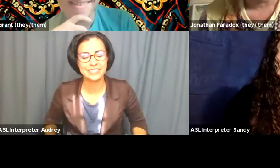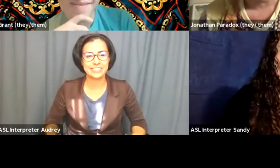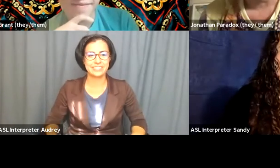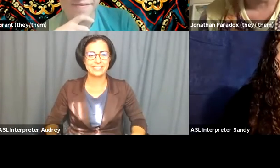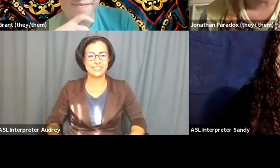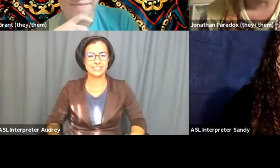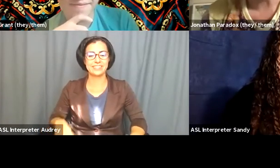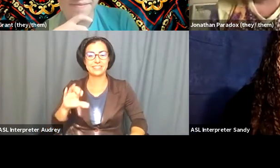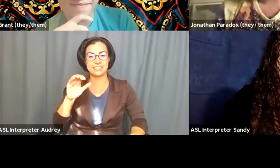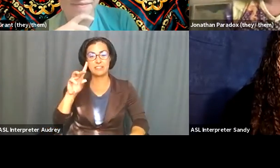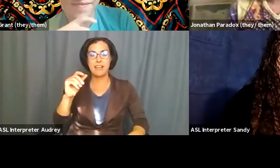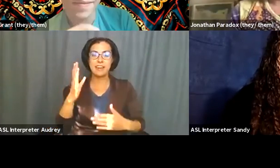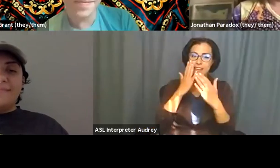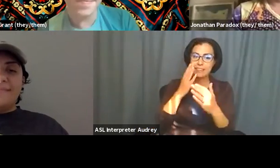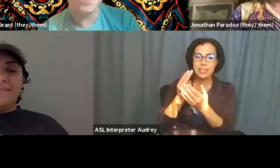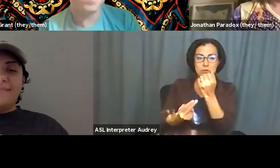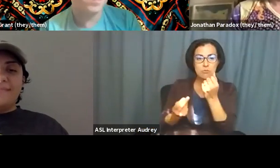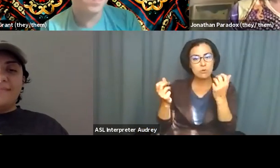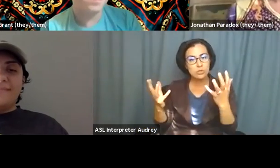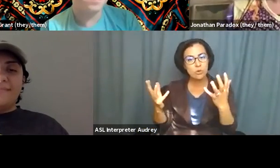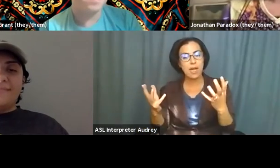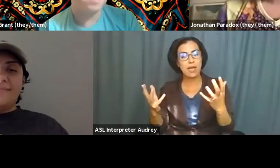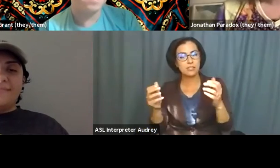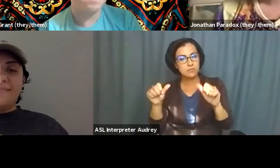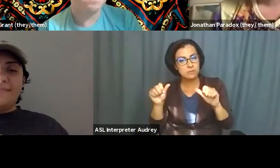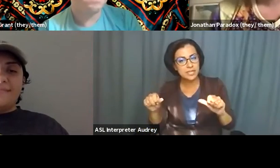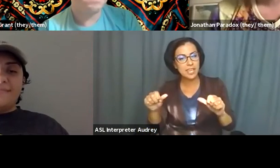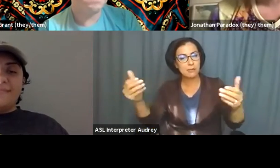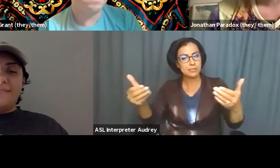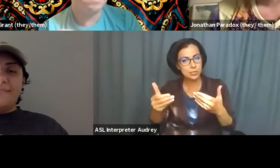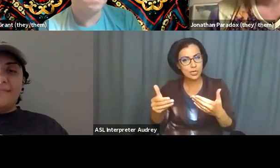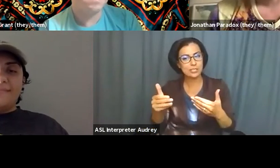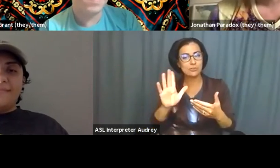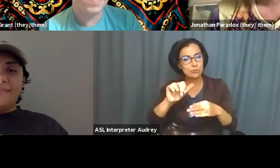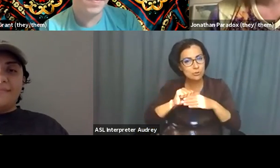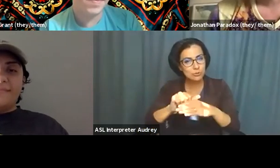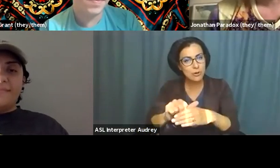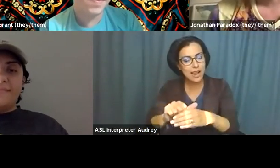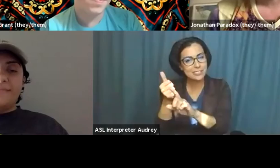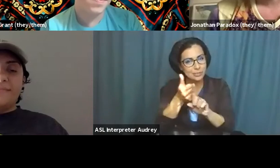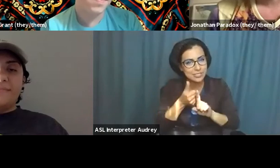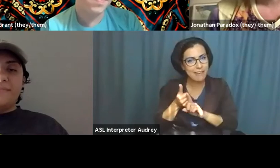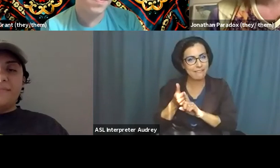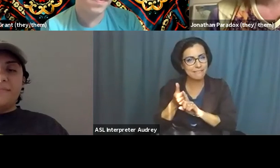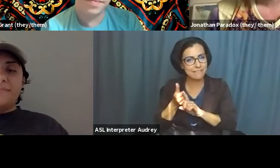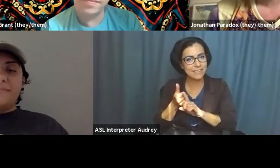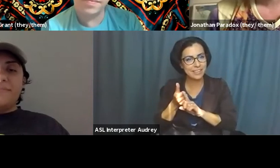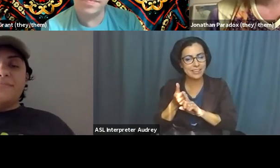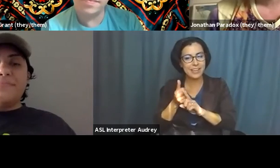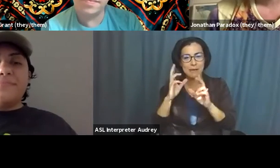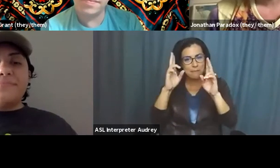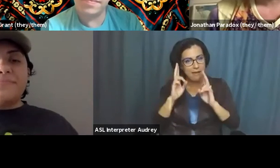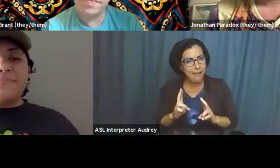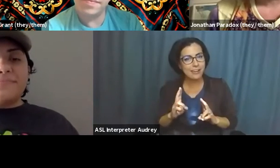Thank you both so much for being able to, um, um, introduce your practice and yourselves. Um, I'm totally honored